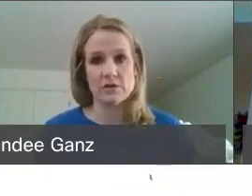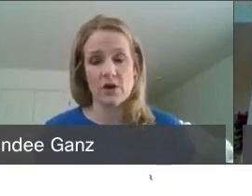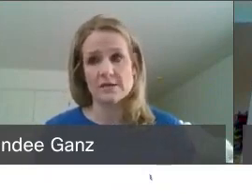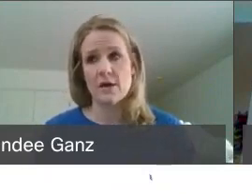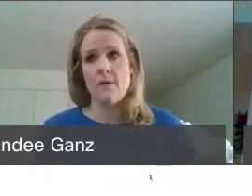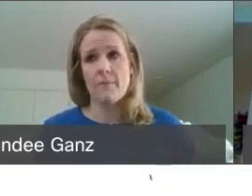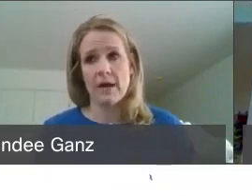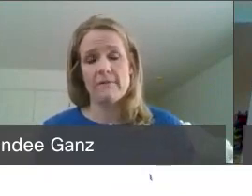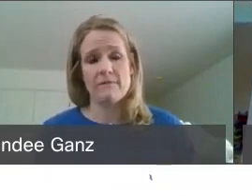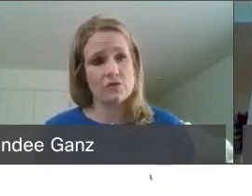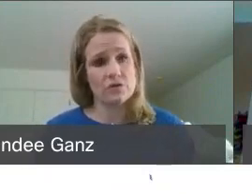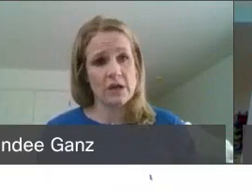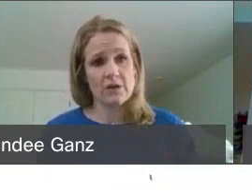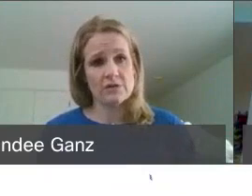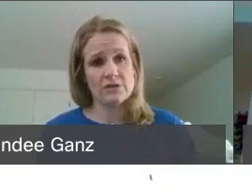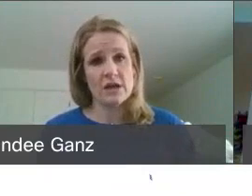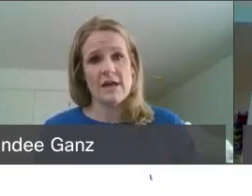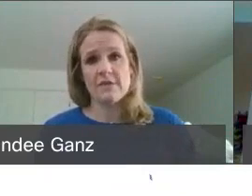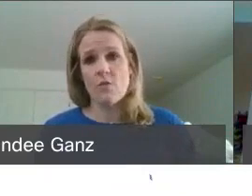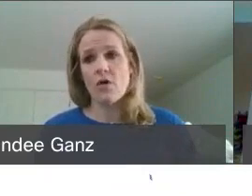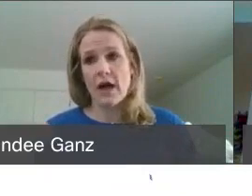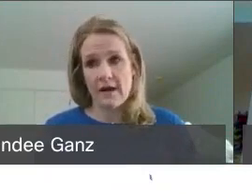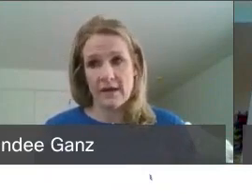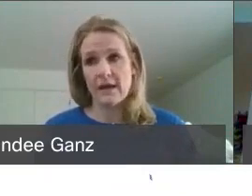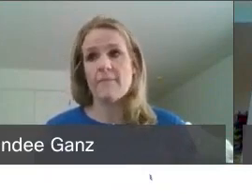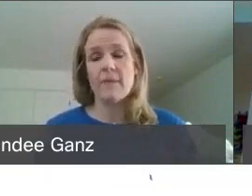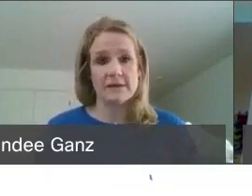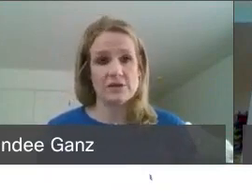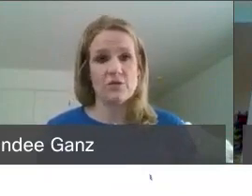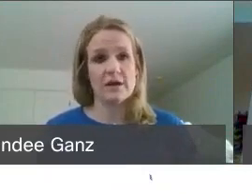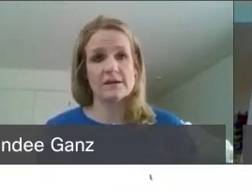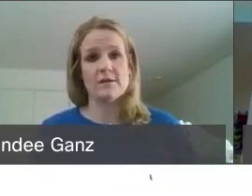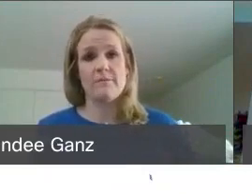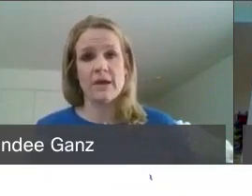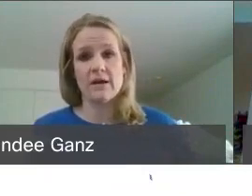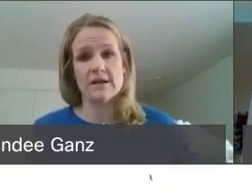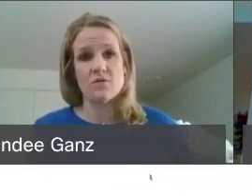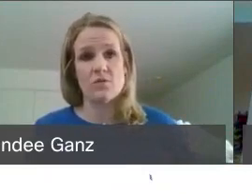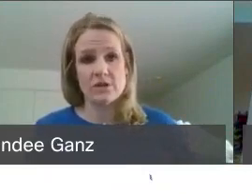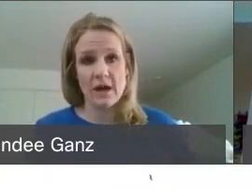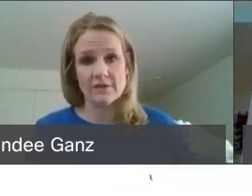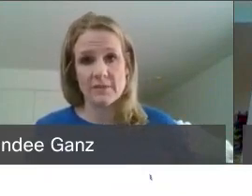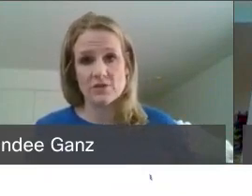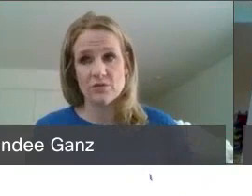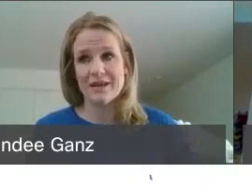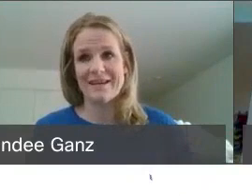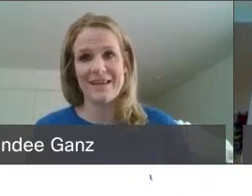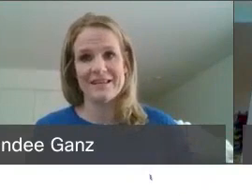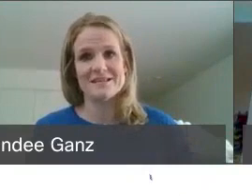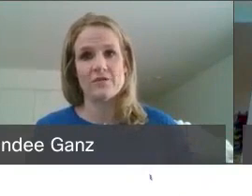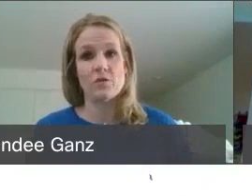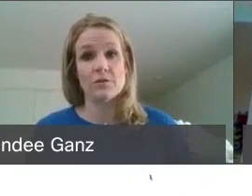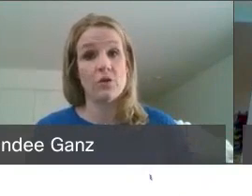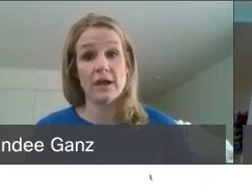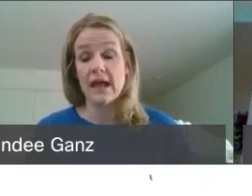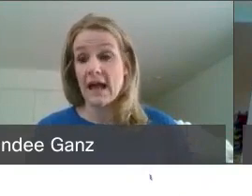some of those costs. But in future years, they will have an impact to us because we do have to make sure that a lot of the